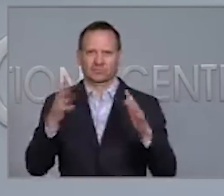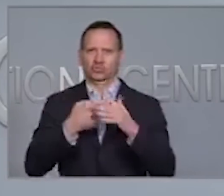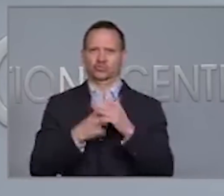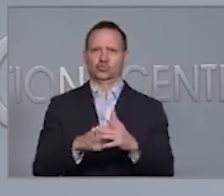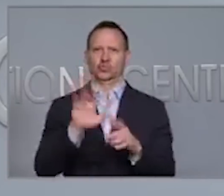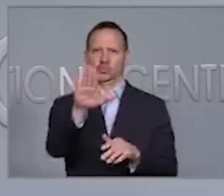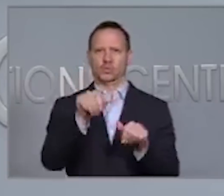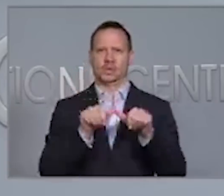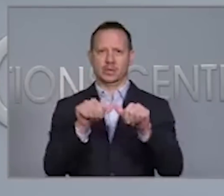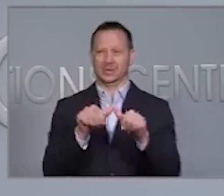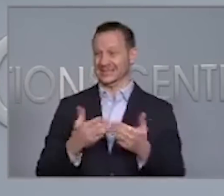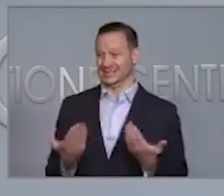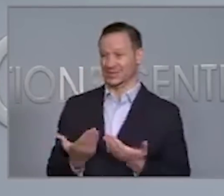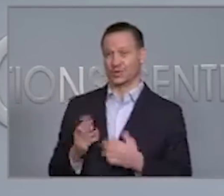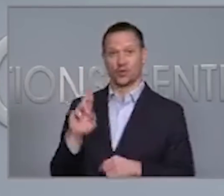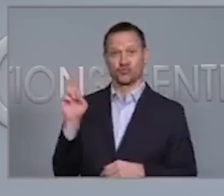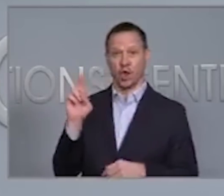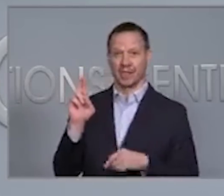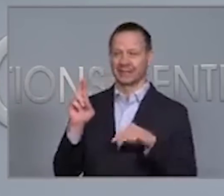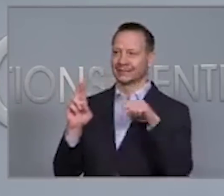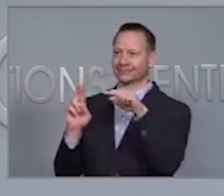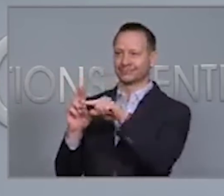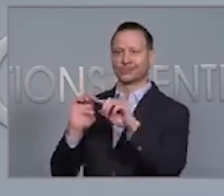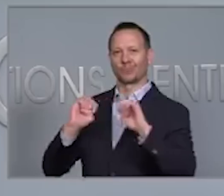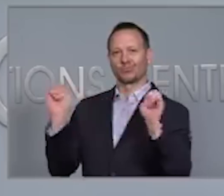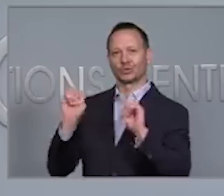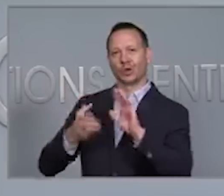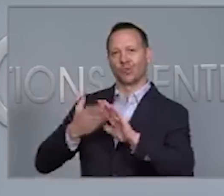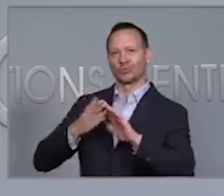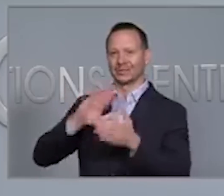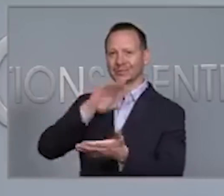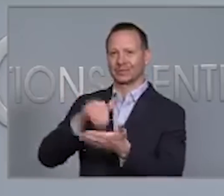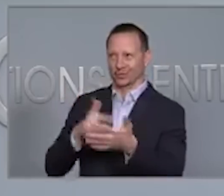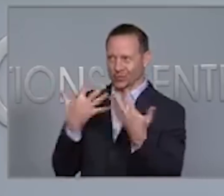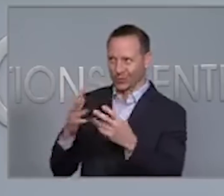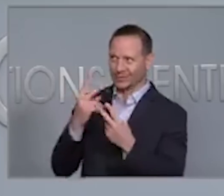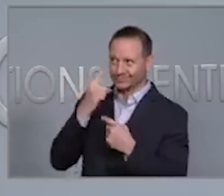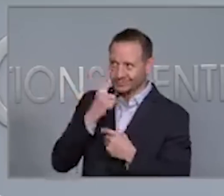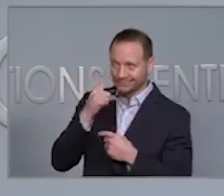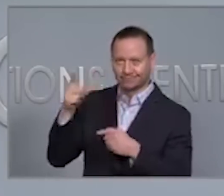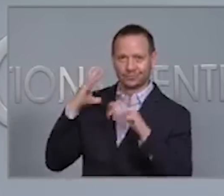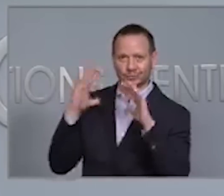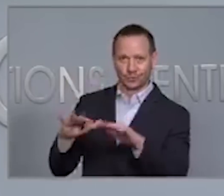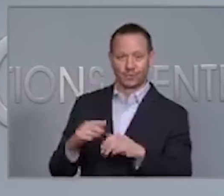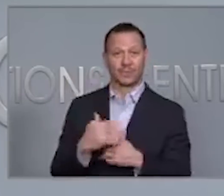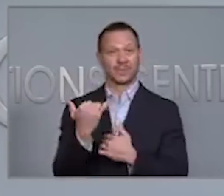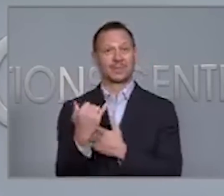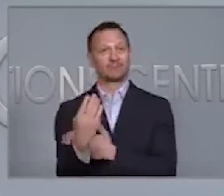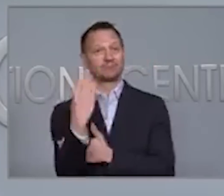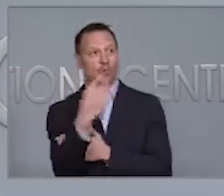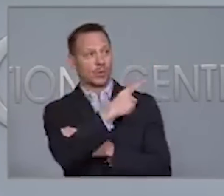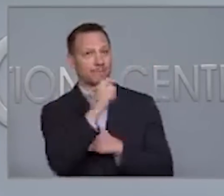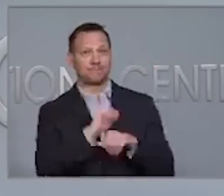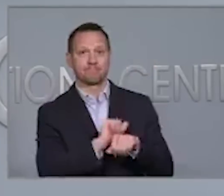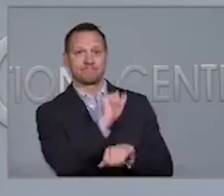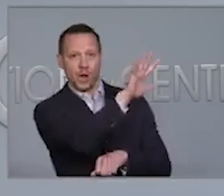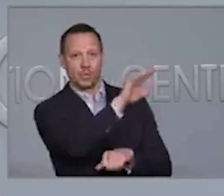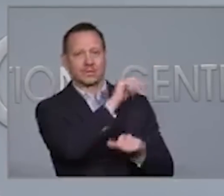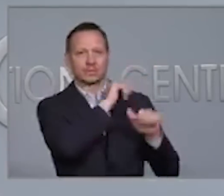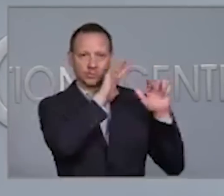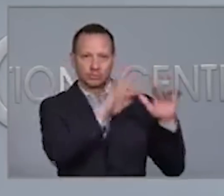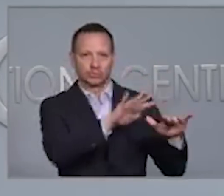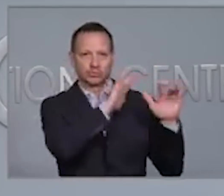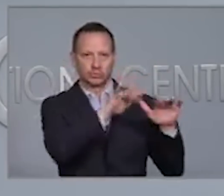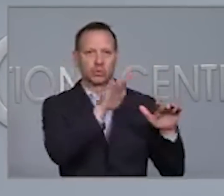already started here in Raleigh at the Emergency Operations Center. Snow began in the mountains earlier this morning and will continue moving